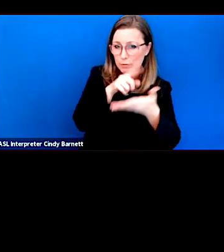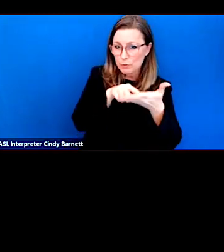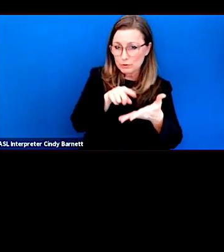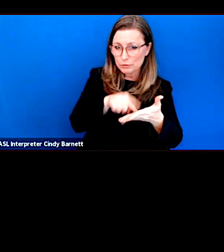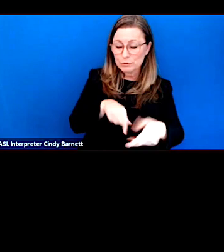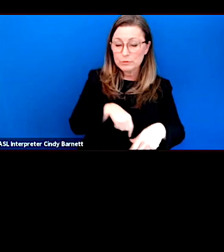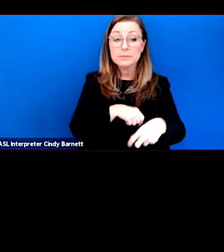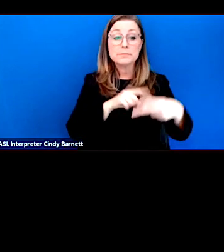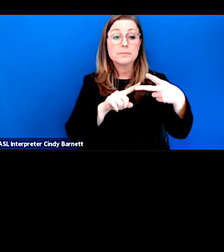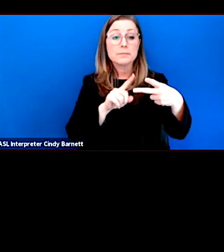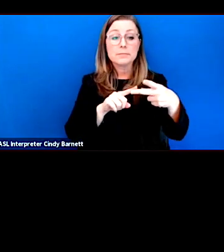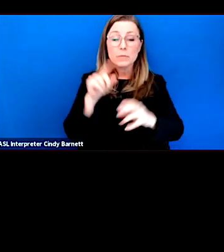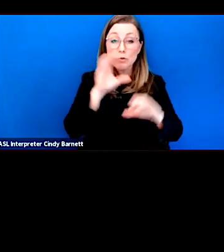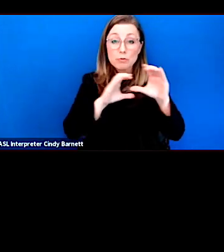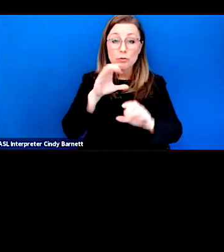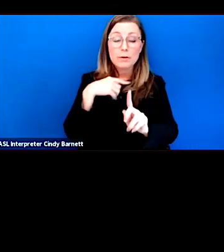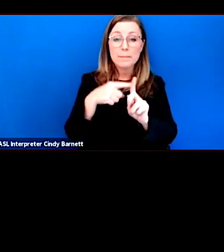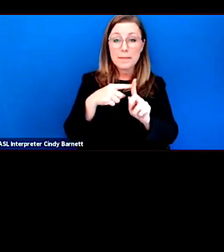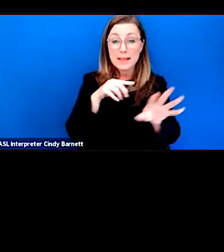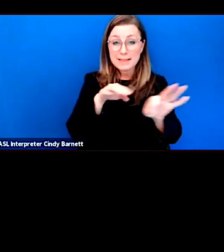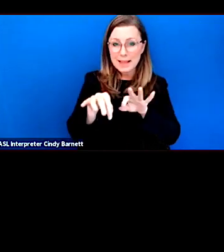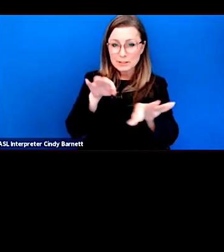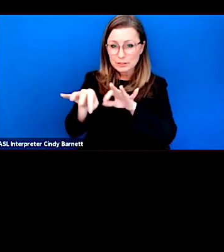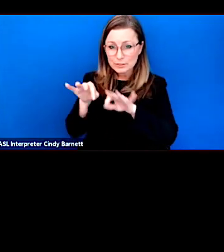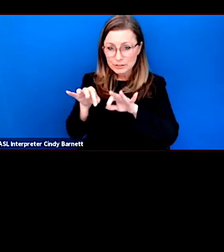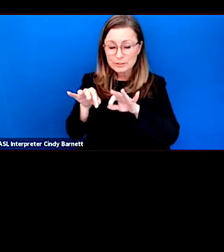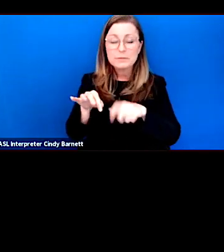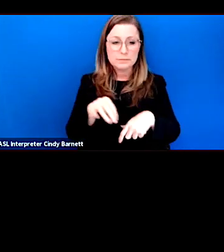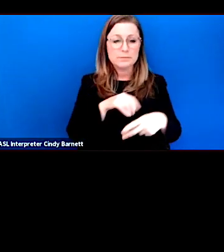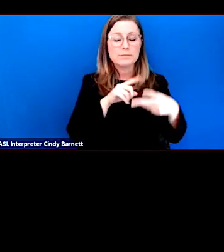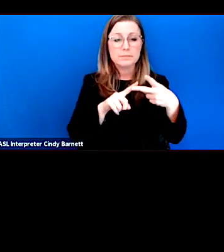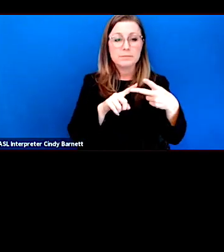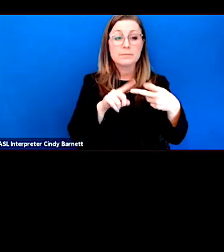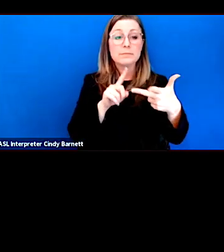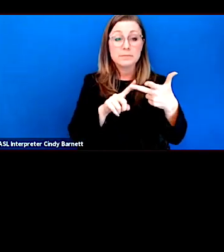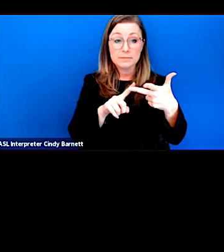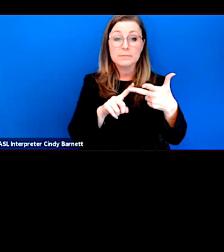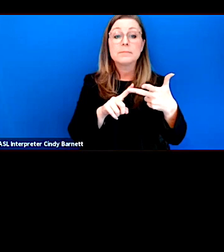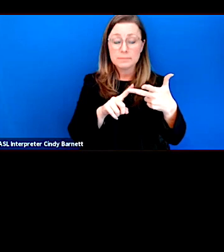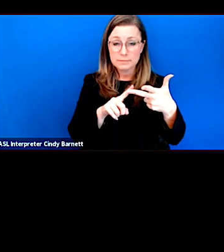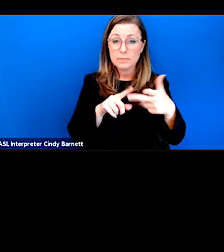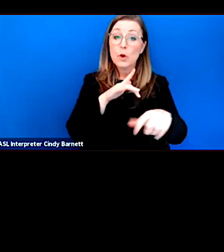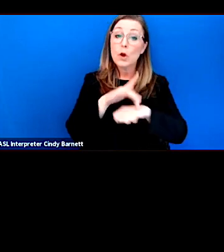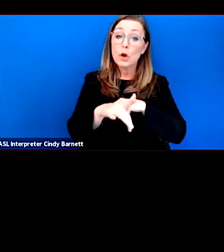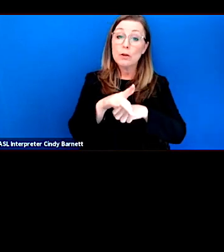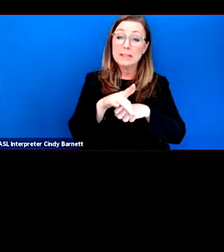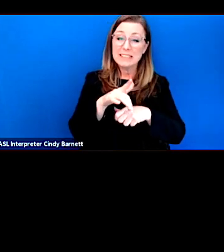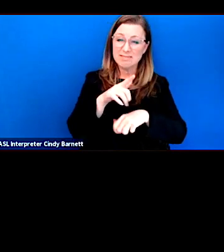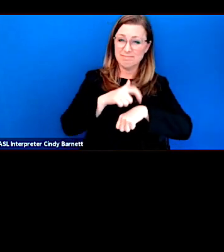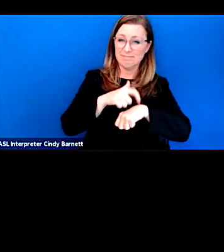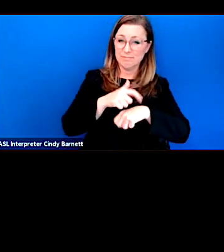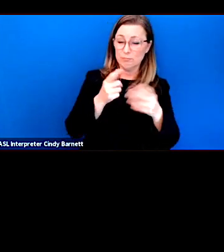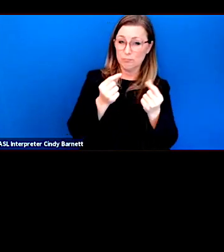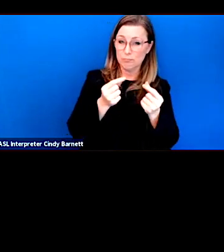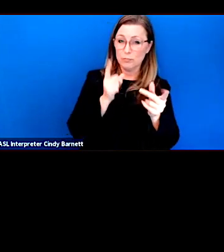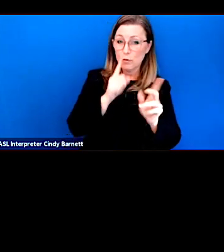address search and selection steps. Module 3 will focus on the early stages of analysis, including what we call